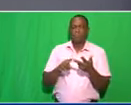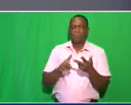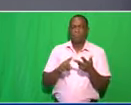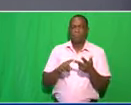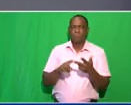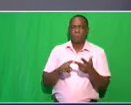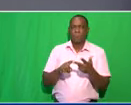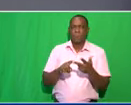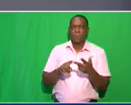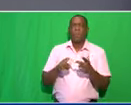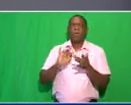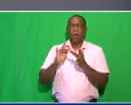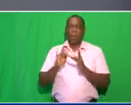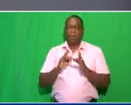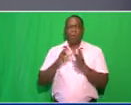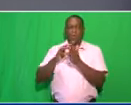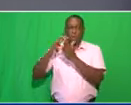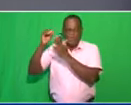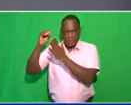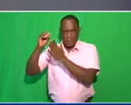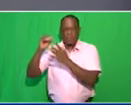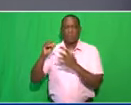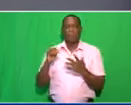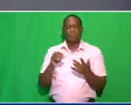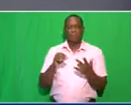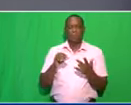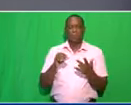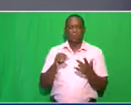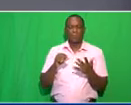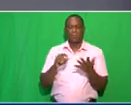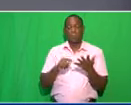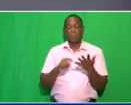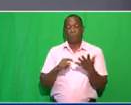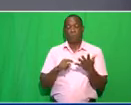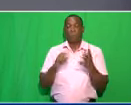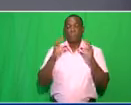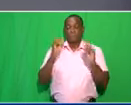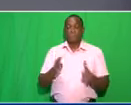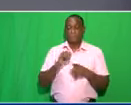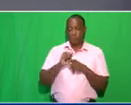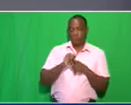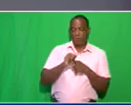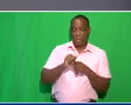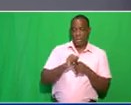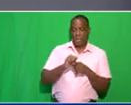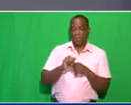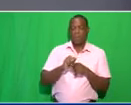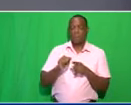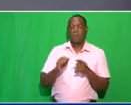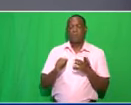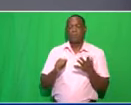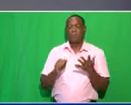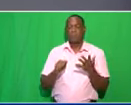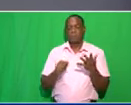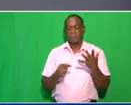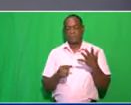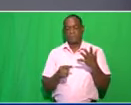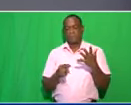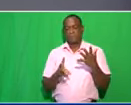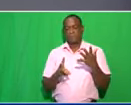teacher training and development. 6, the role of parents and guardians in